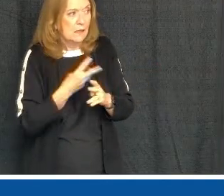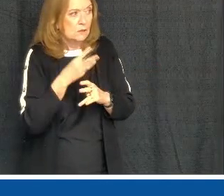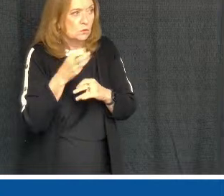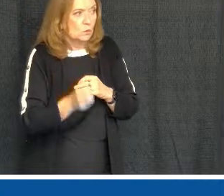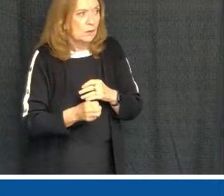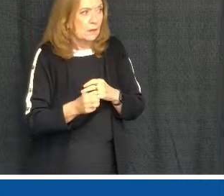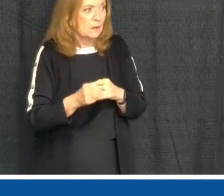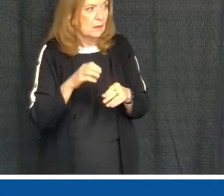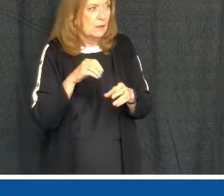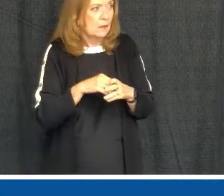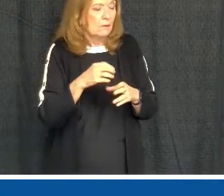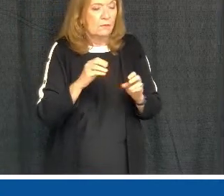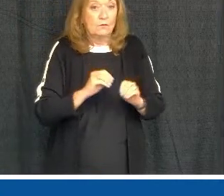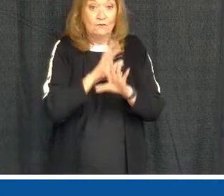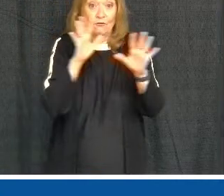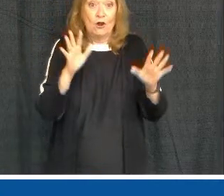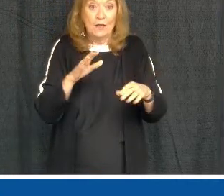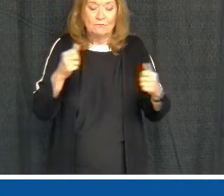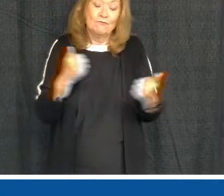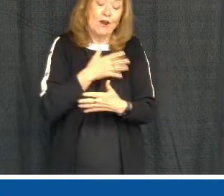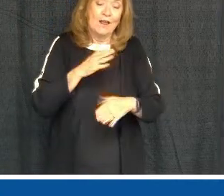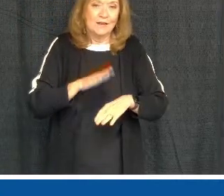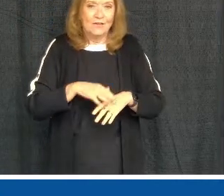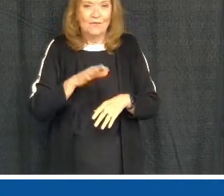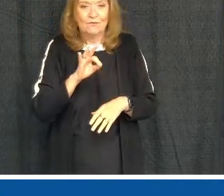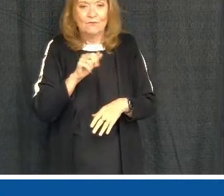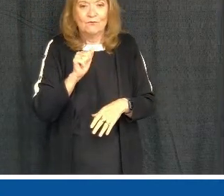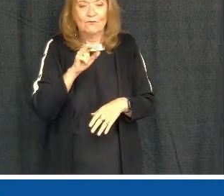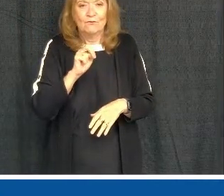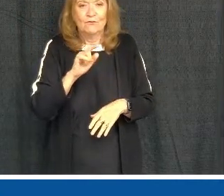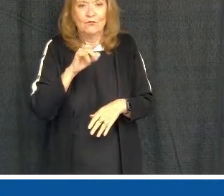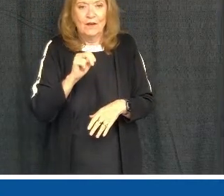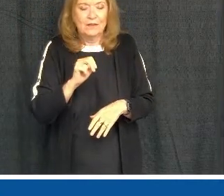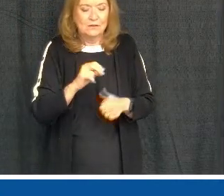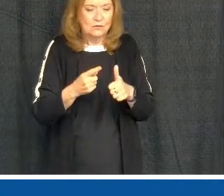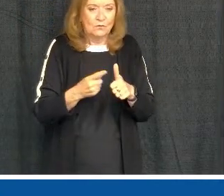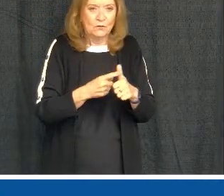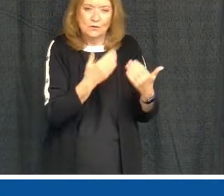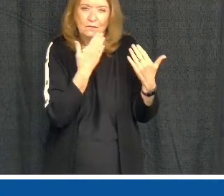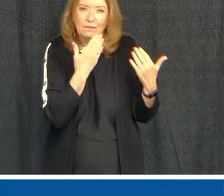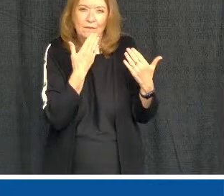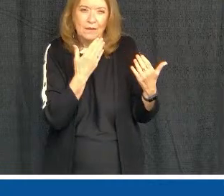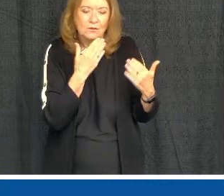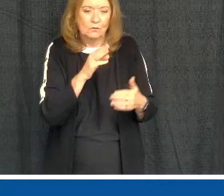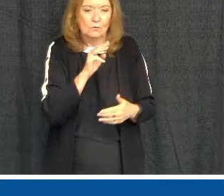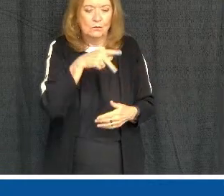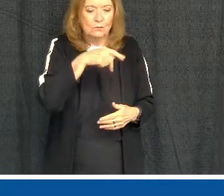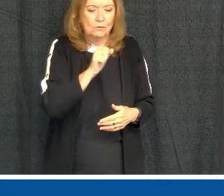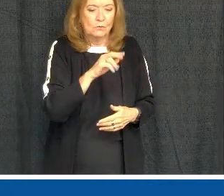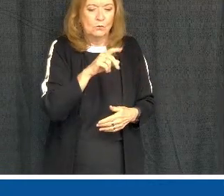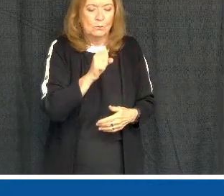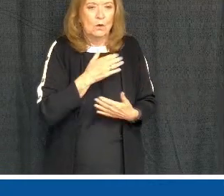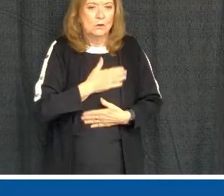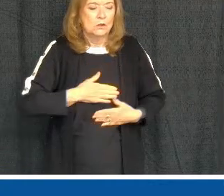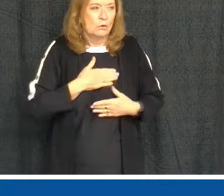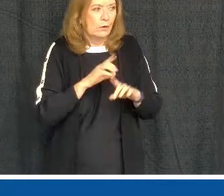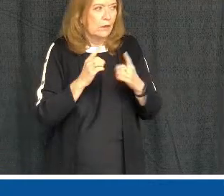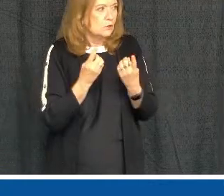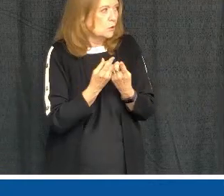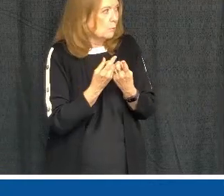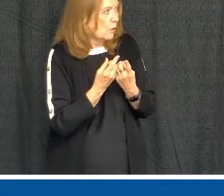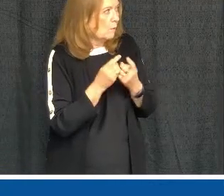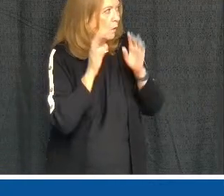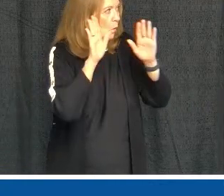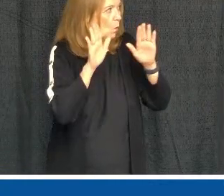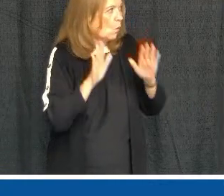the Fright on Franklin. So first I want to extend a big thank you to the Parks and Recreation Department. You did a